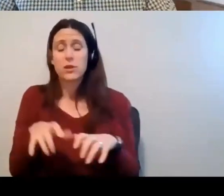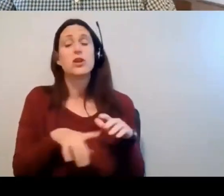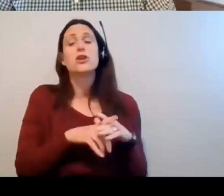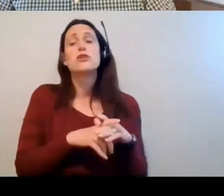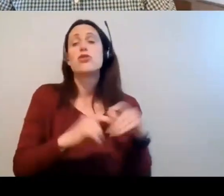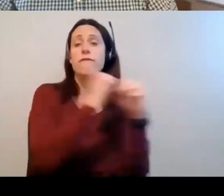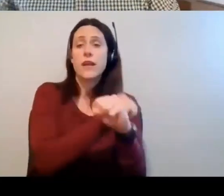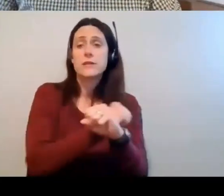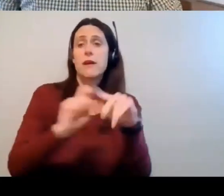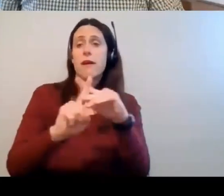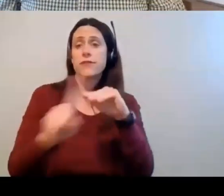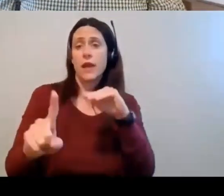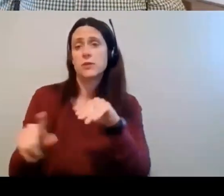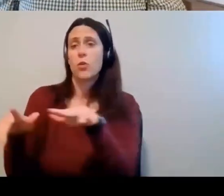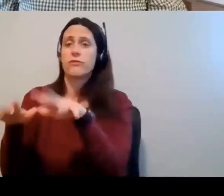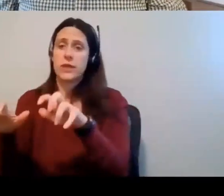response.